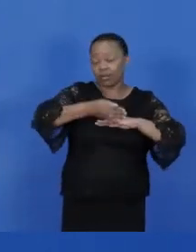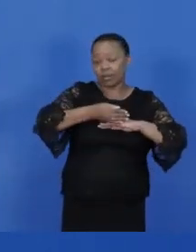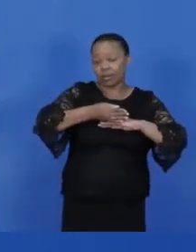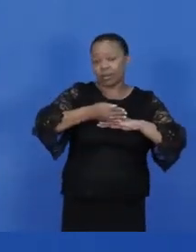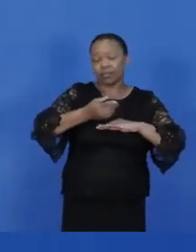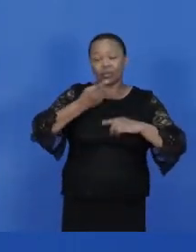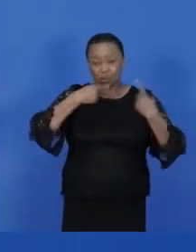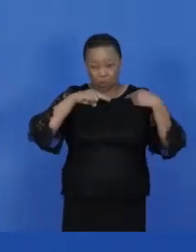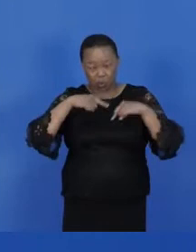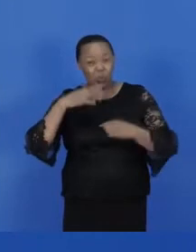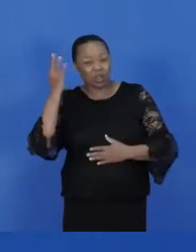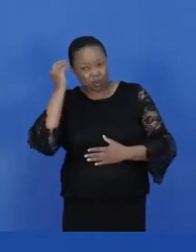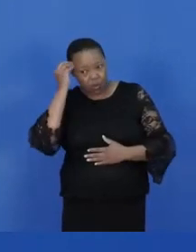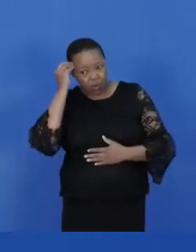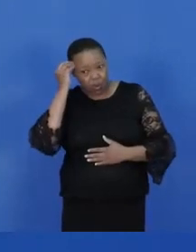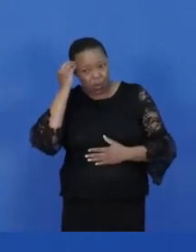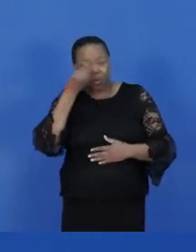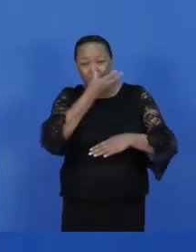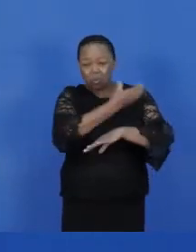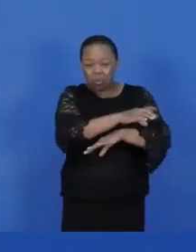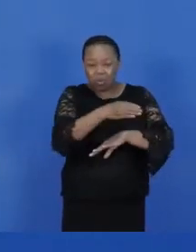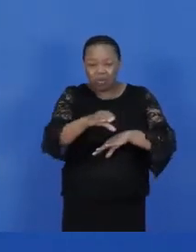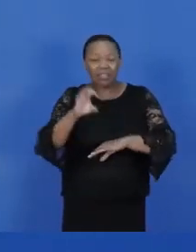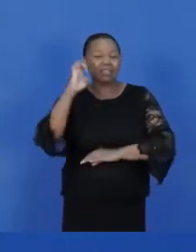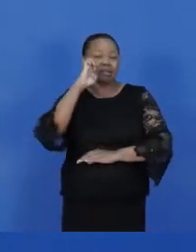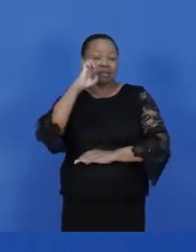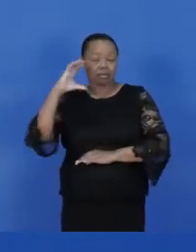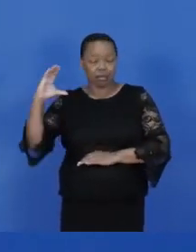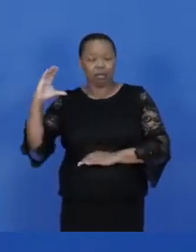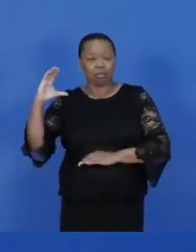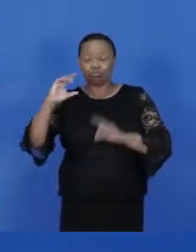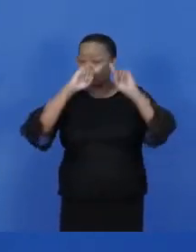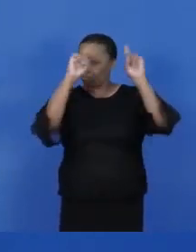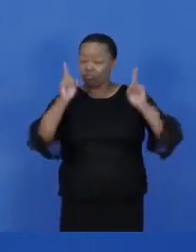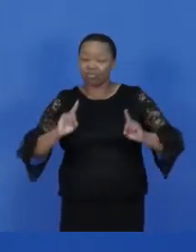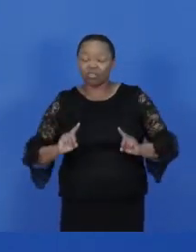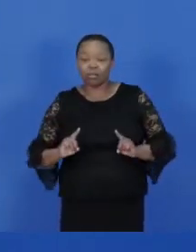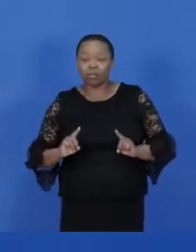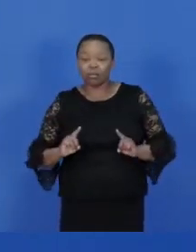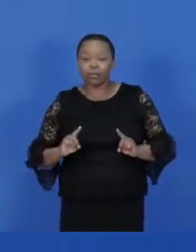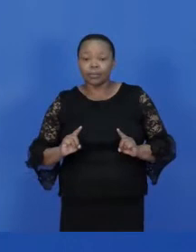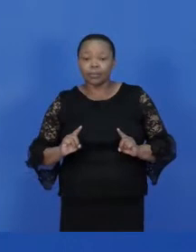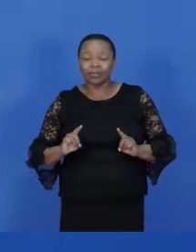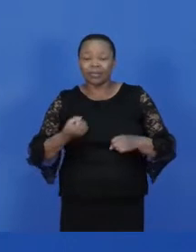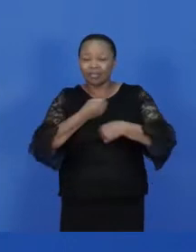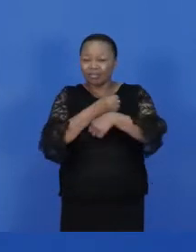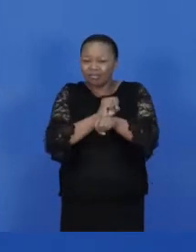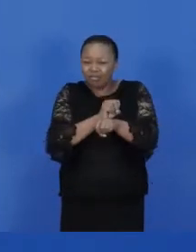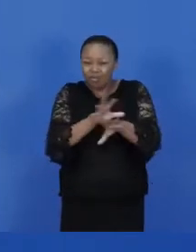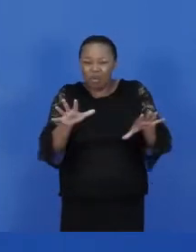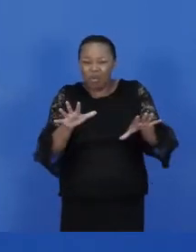We are aware that particularly in this part of the country, which is the Eastern Cape, particularly